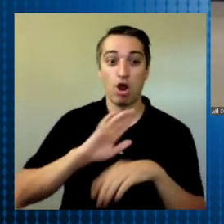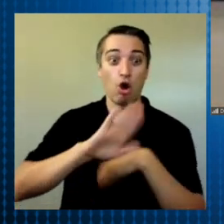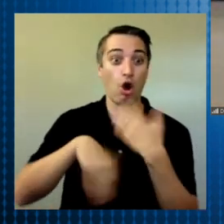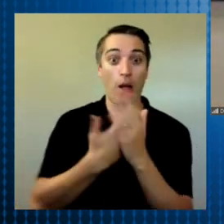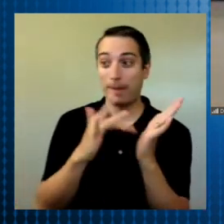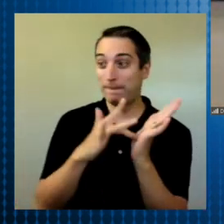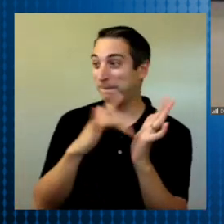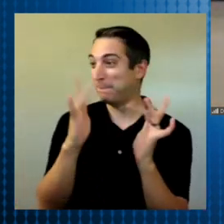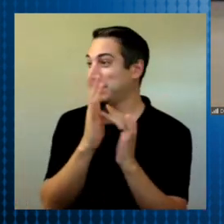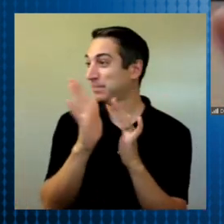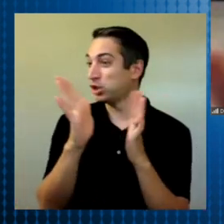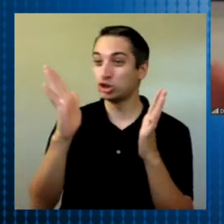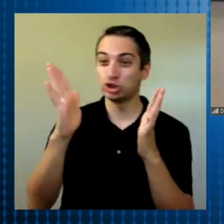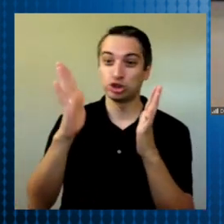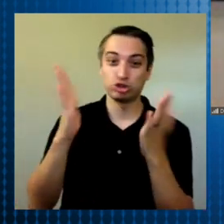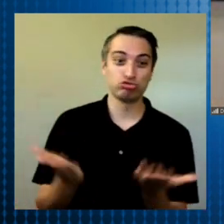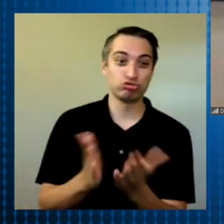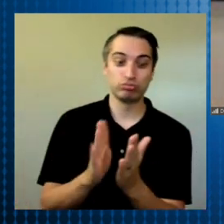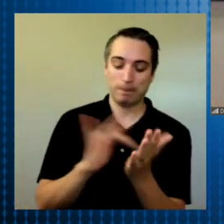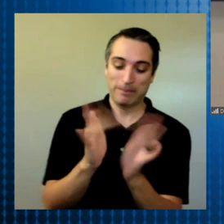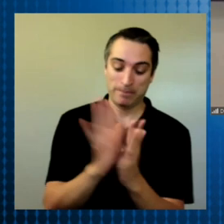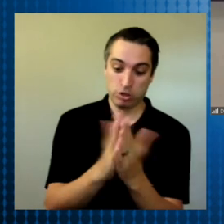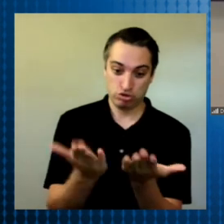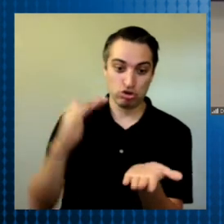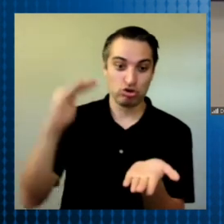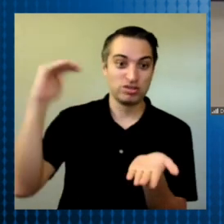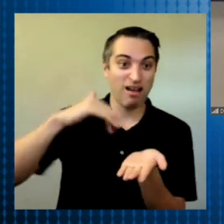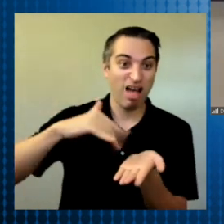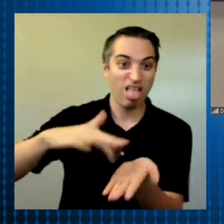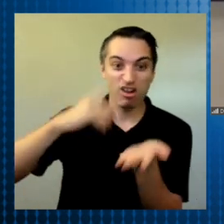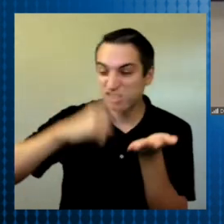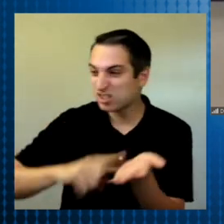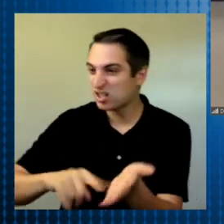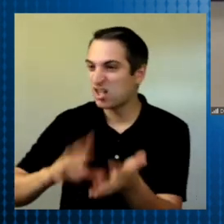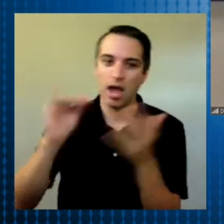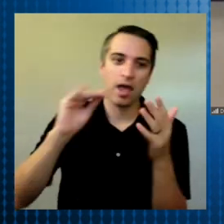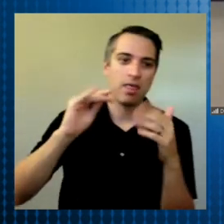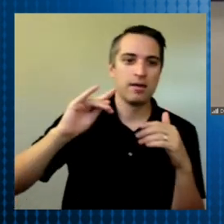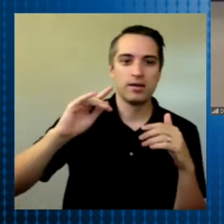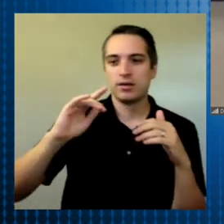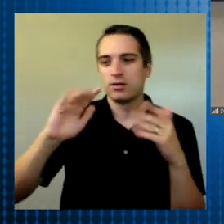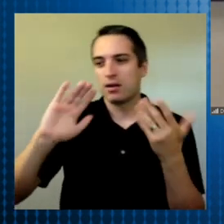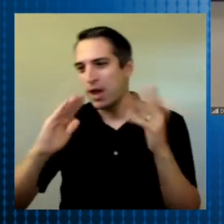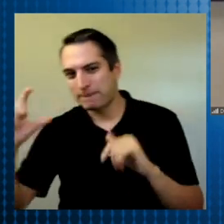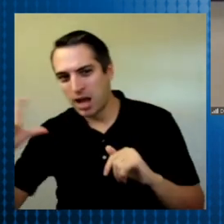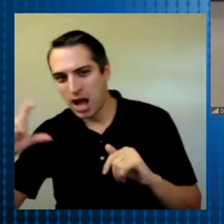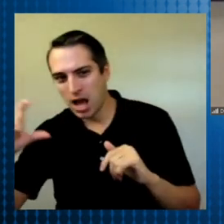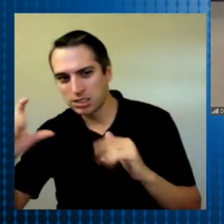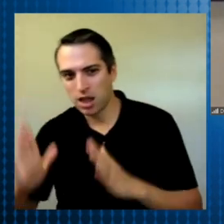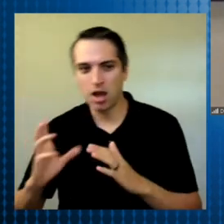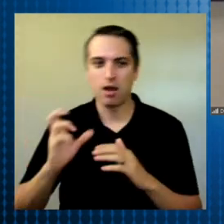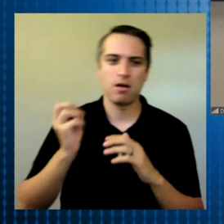finish with all their discourse on life and Christianity and being a Muslim or being this or being that, I believe for